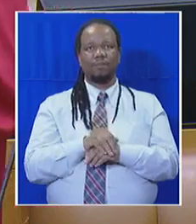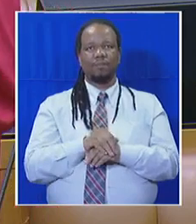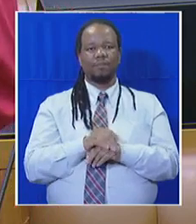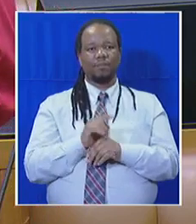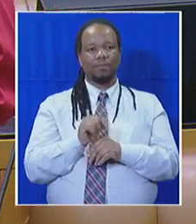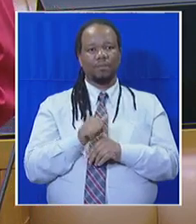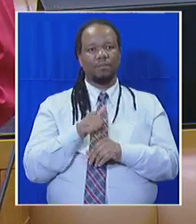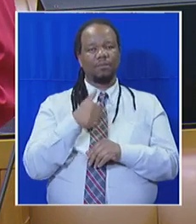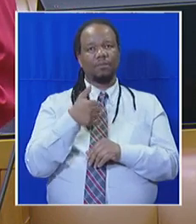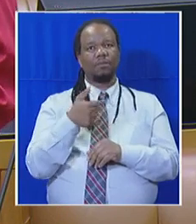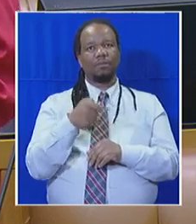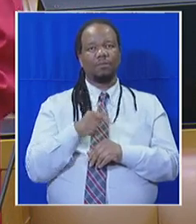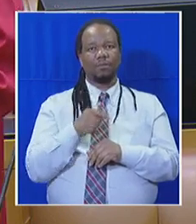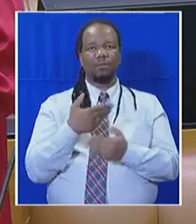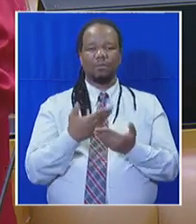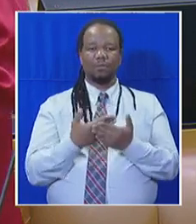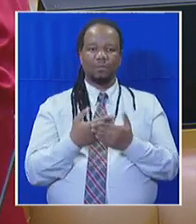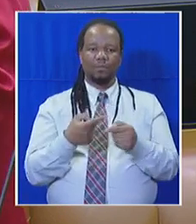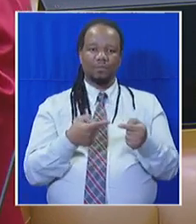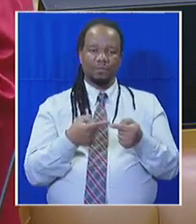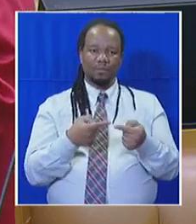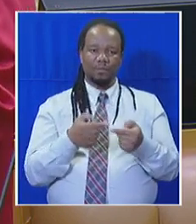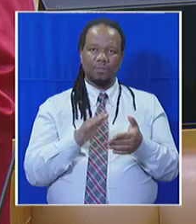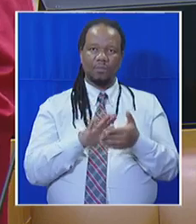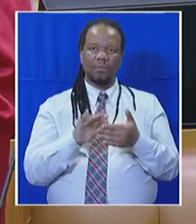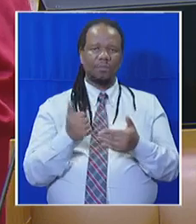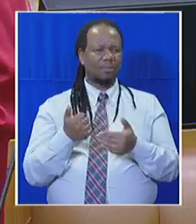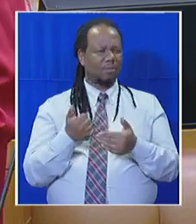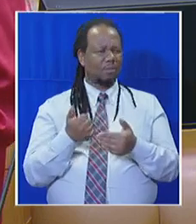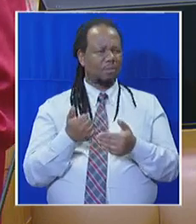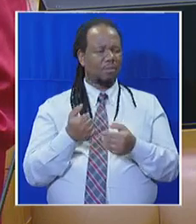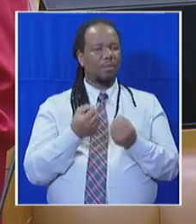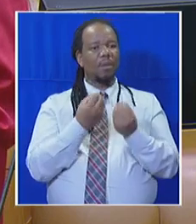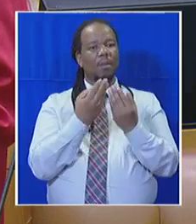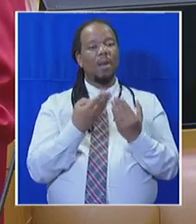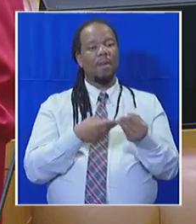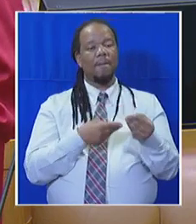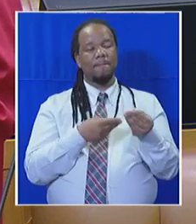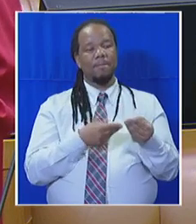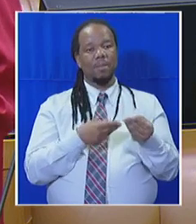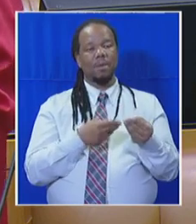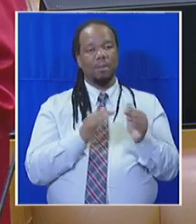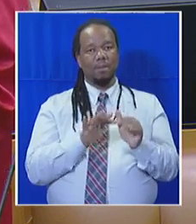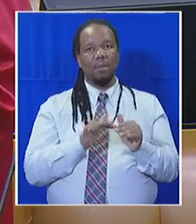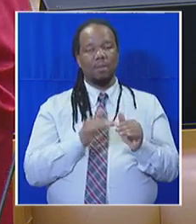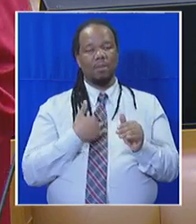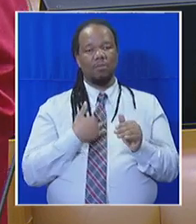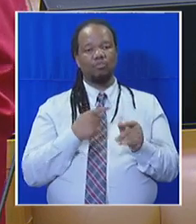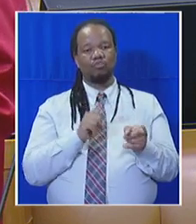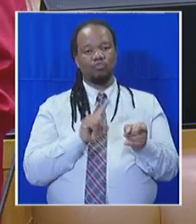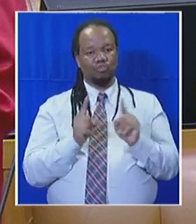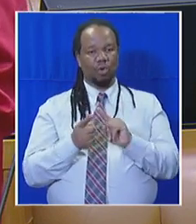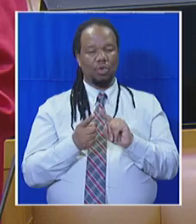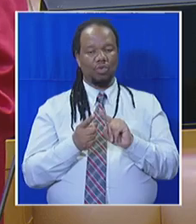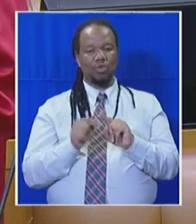sitting, the House debates the use of money bill legislation available to Parliament to make changes to the proposed